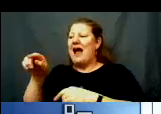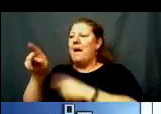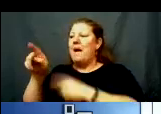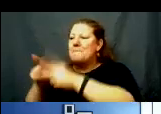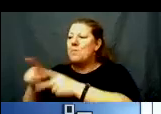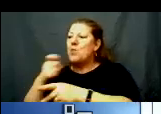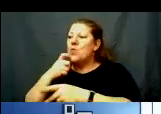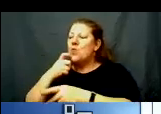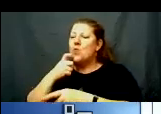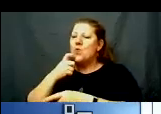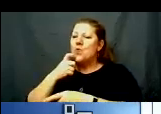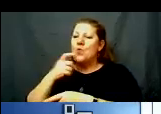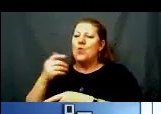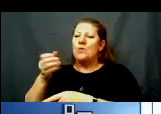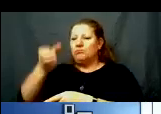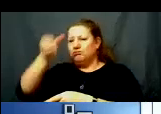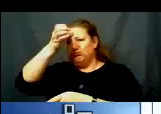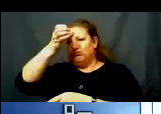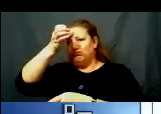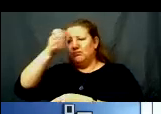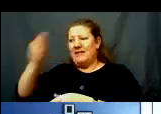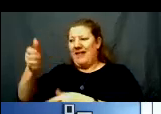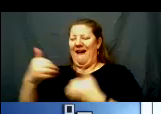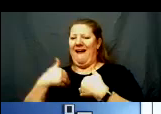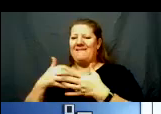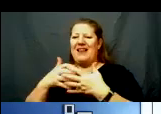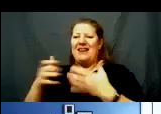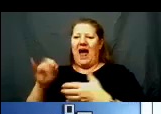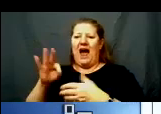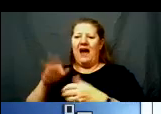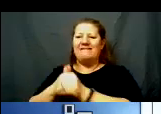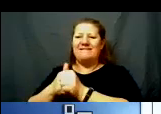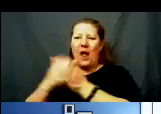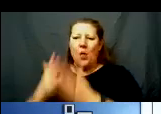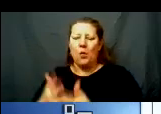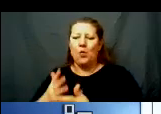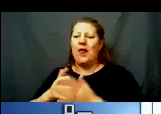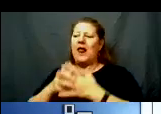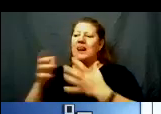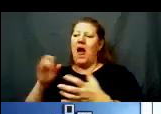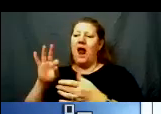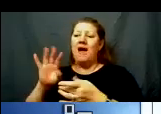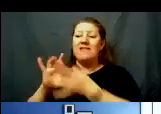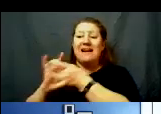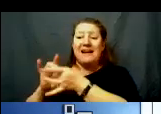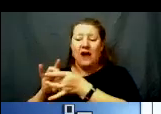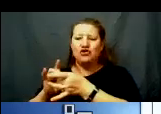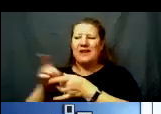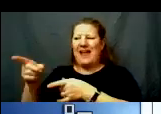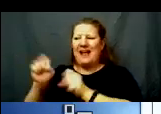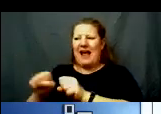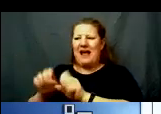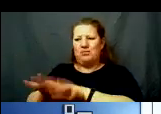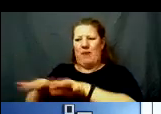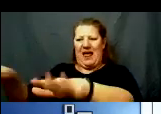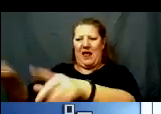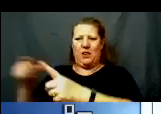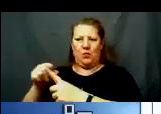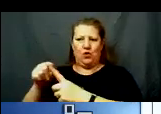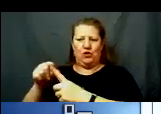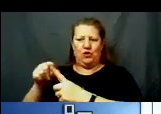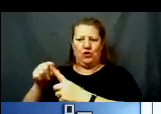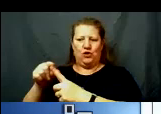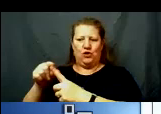who themselves have a lot of followers and a lot of connections, to get that word out. Another thing that my students have been working